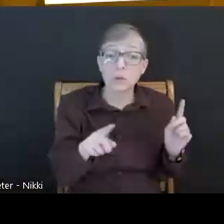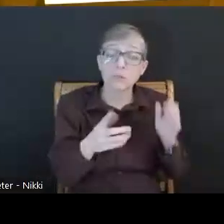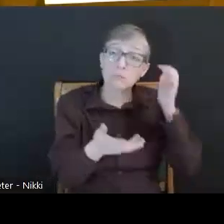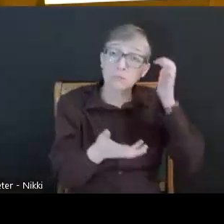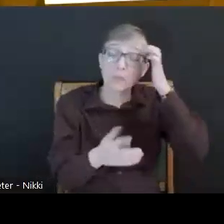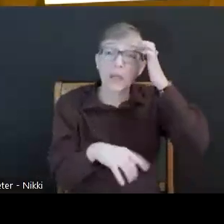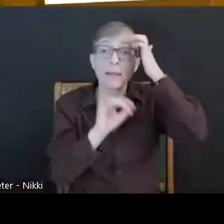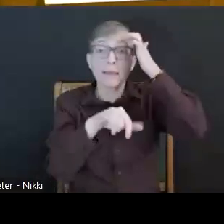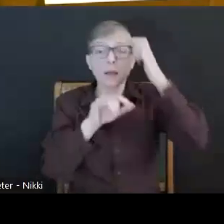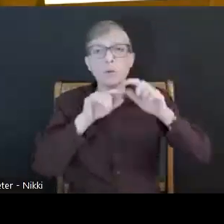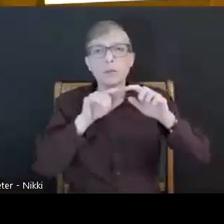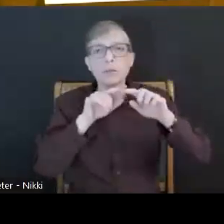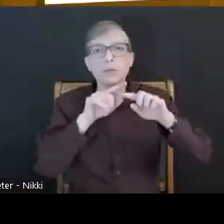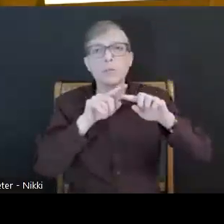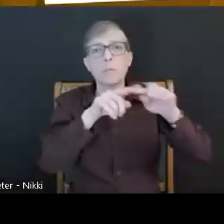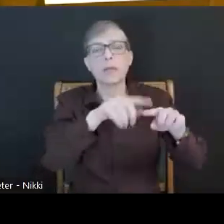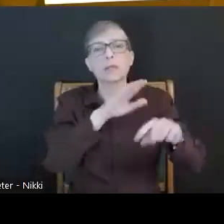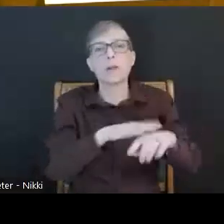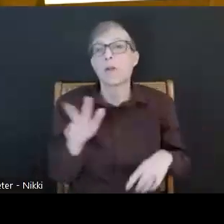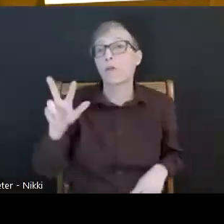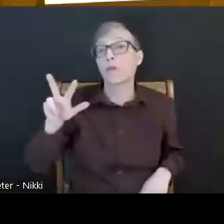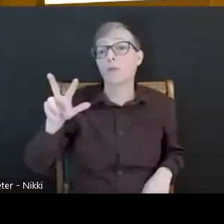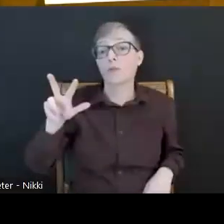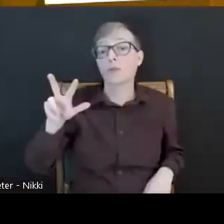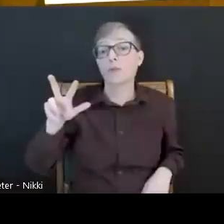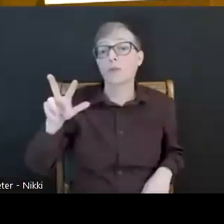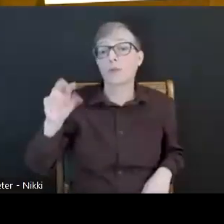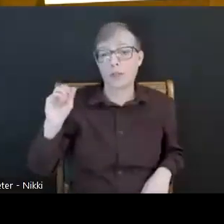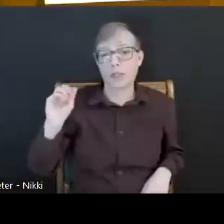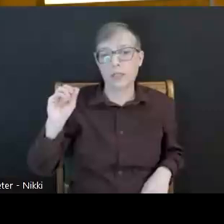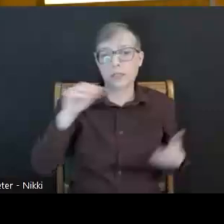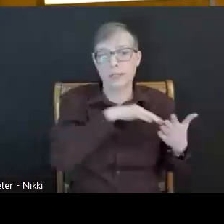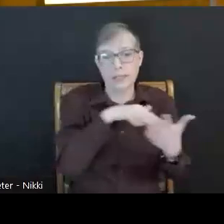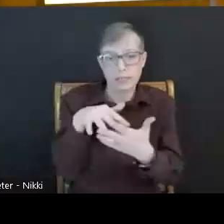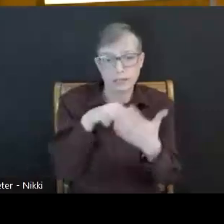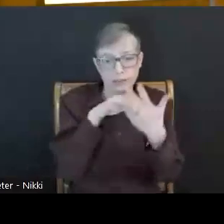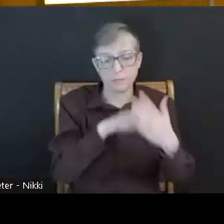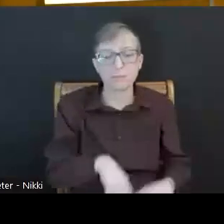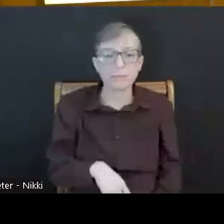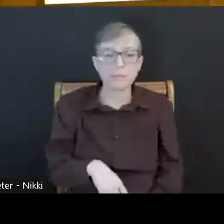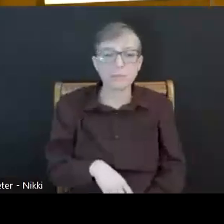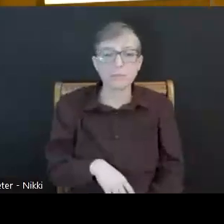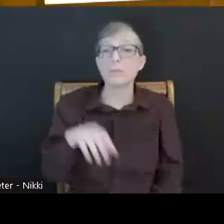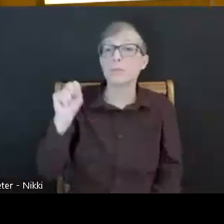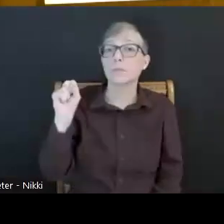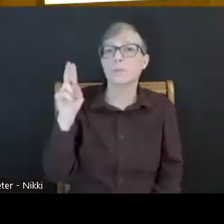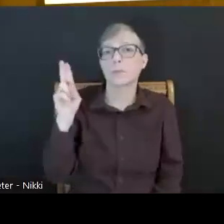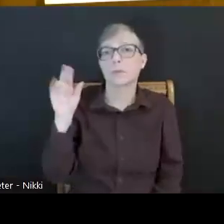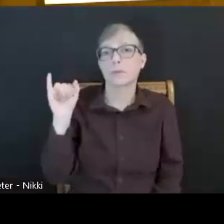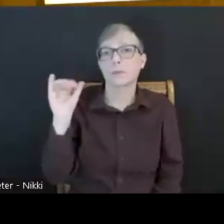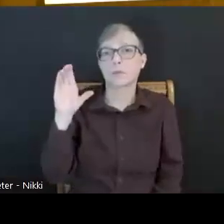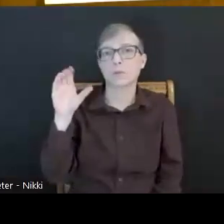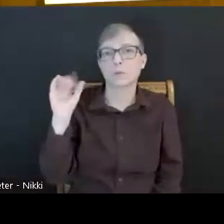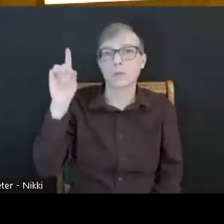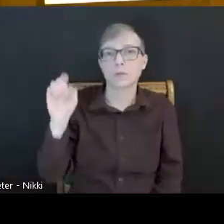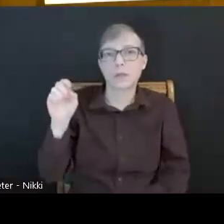on 31 studies, and you could see that the odds ratio for suicidal behavior in people with visual impairment is well over 2